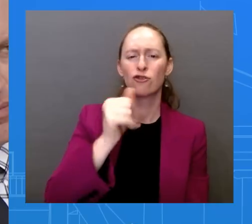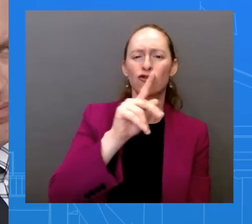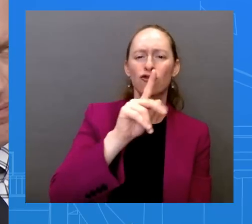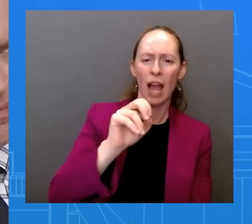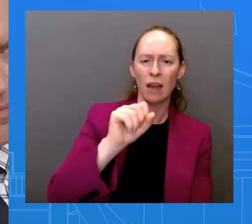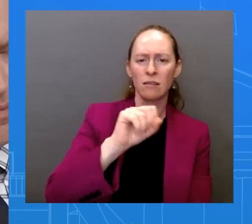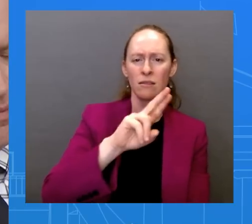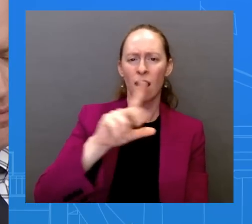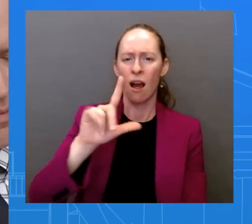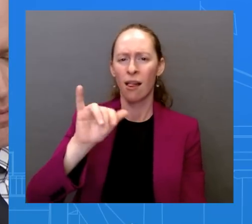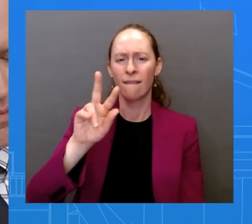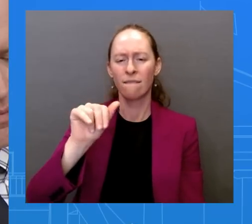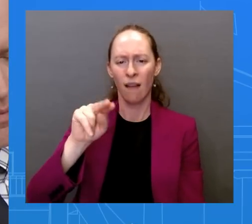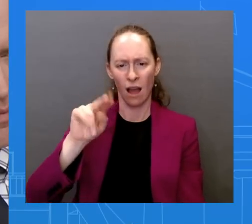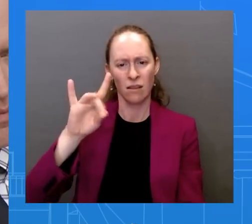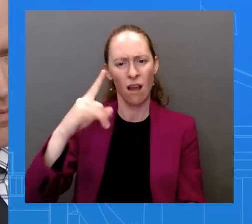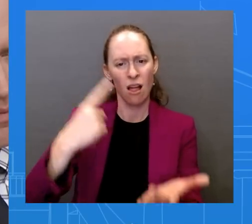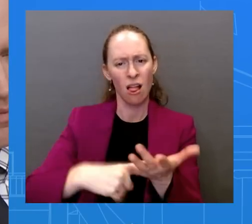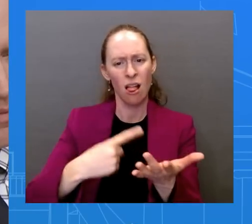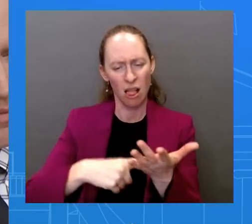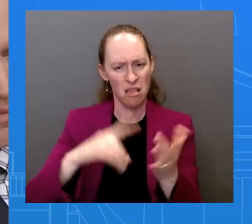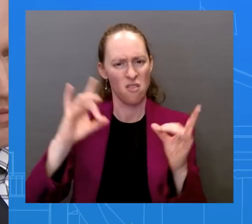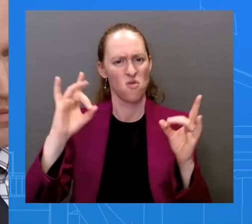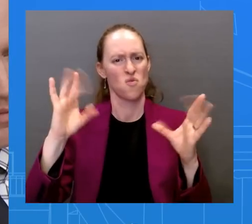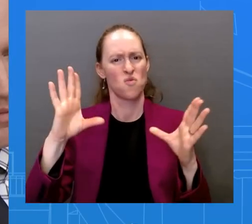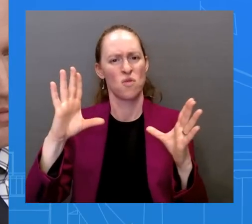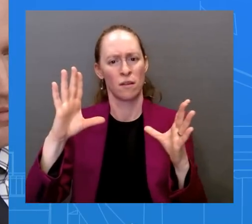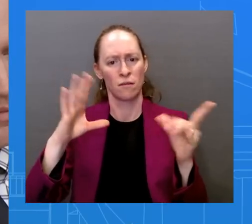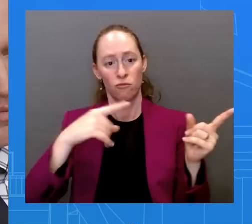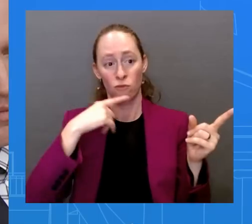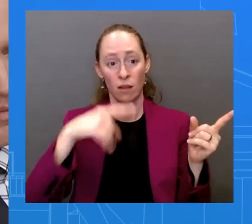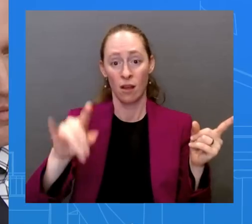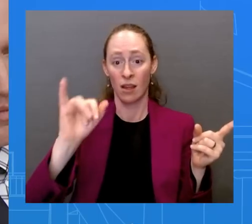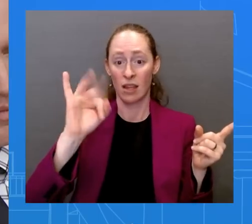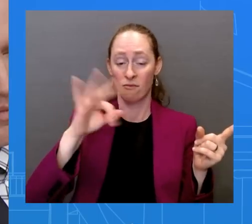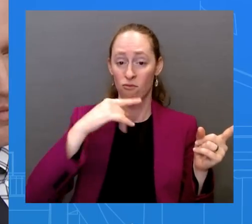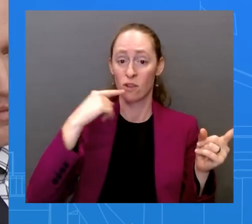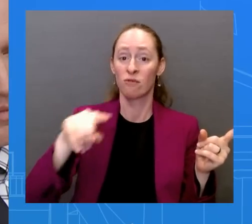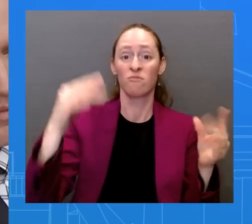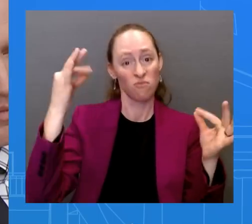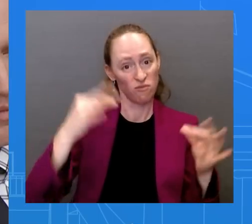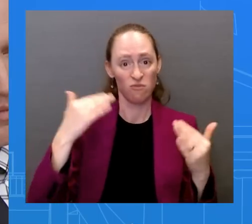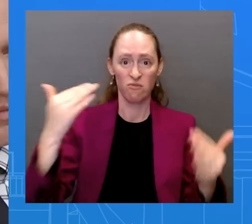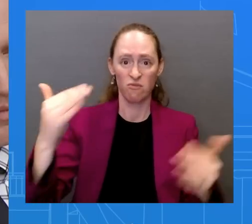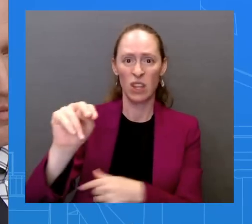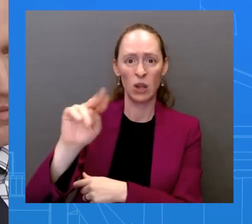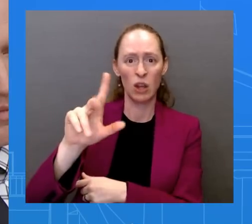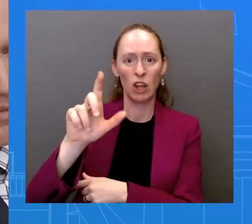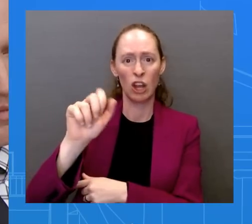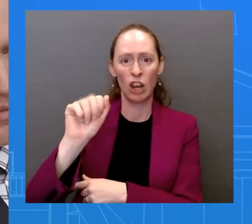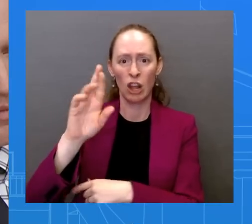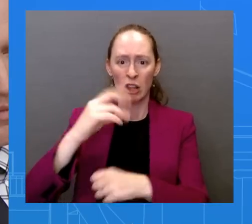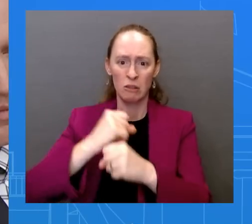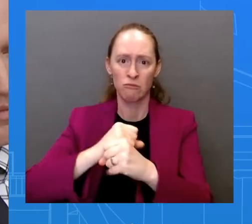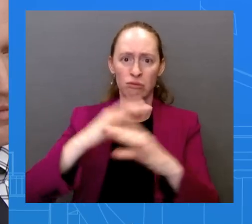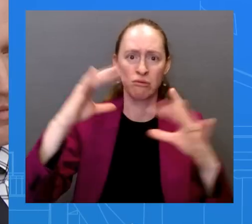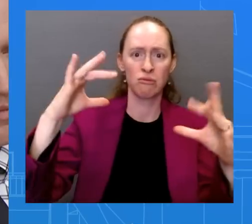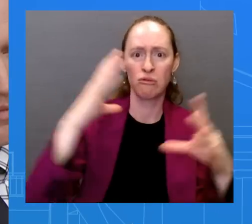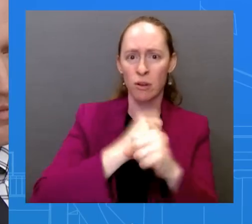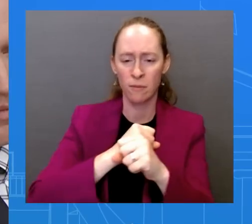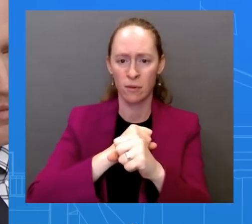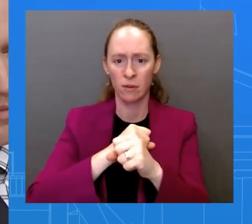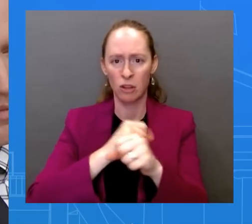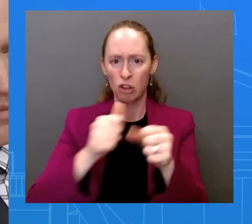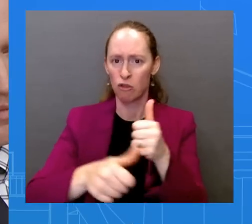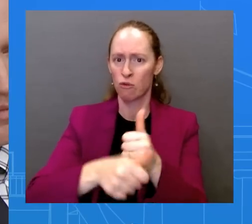communicated to Russia if Russia chooses to use nuclear weapons in Ukraine, does the United States believe that, you know, even if it's still low, does